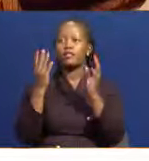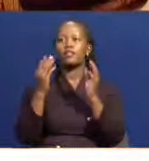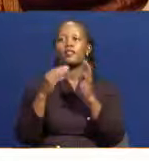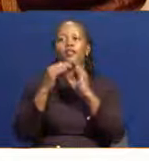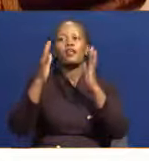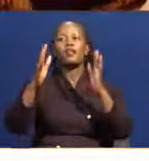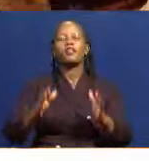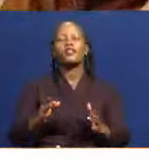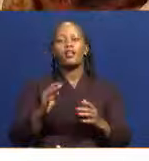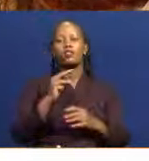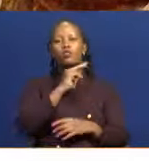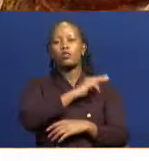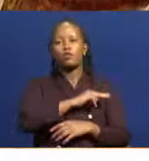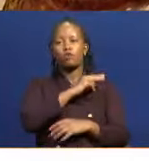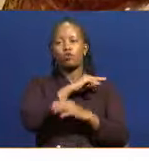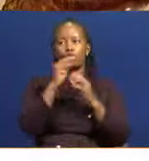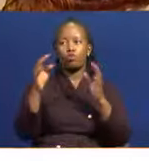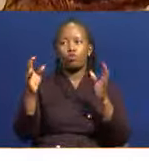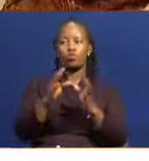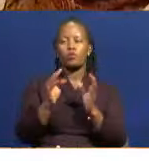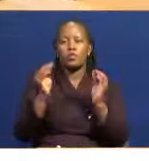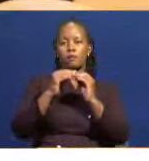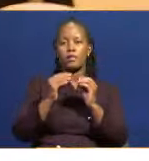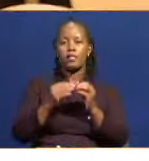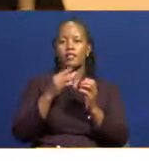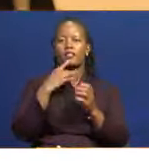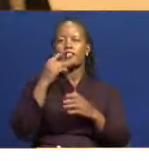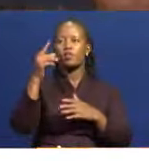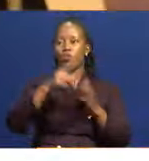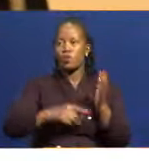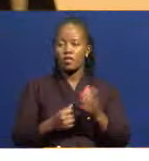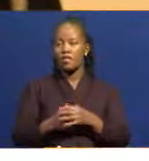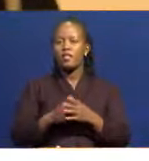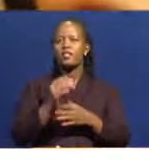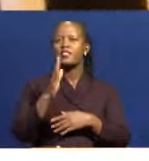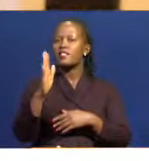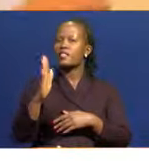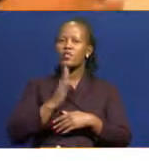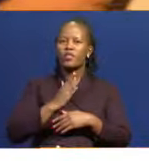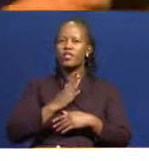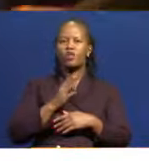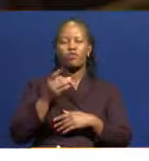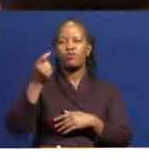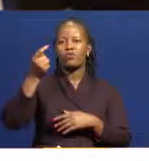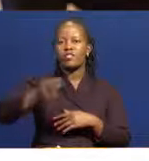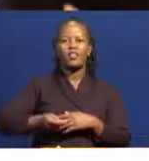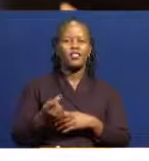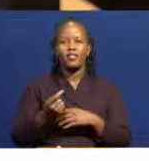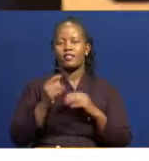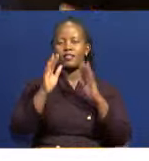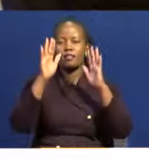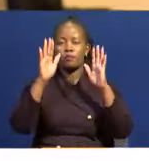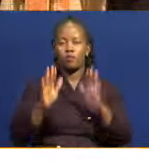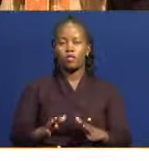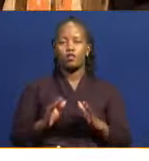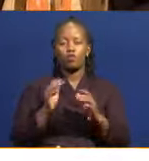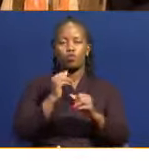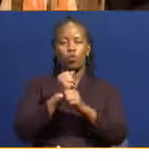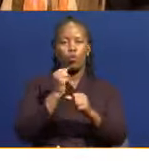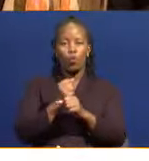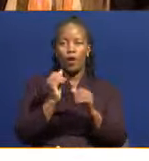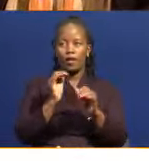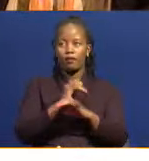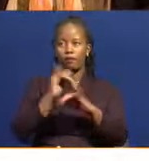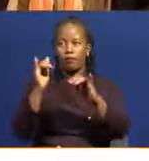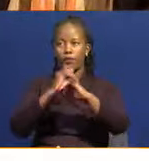annual Development Partners Roundtable, Koome cited the security of judicial officers as paramount for the effective discharge of duties.